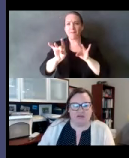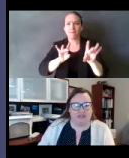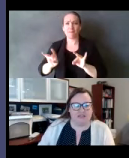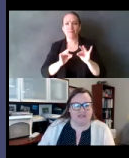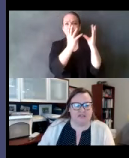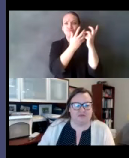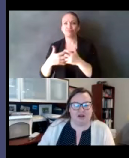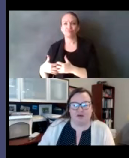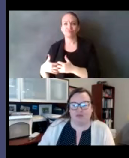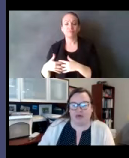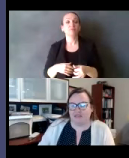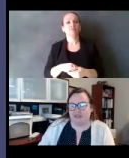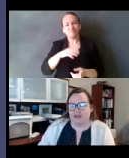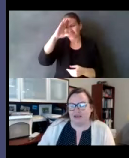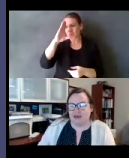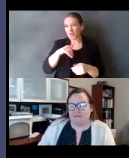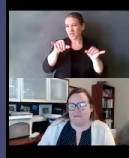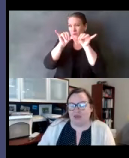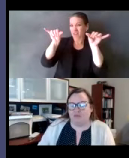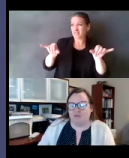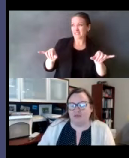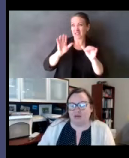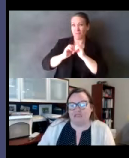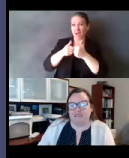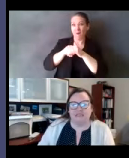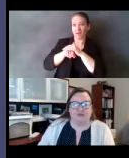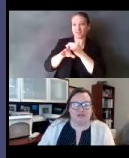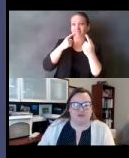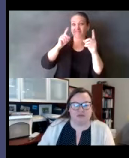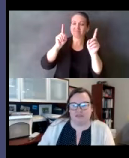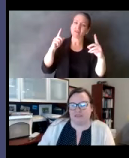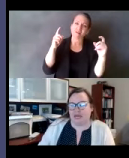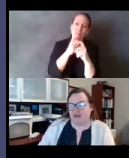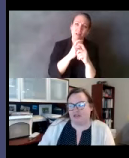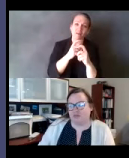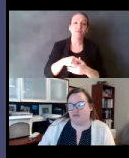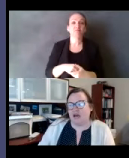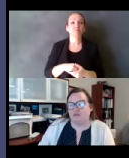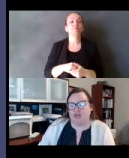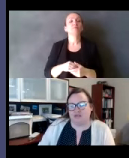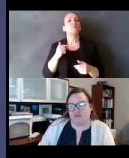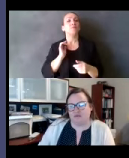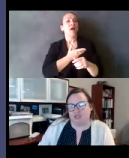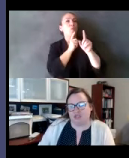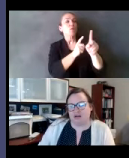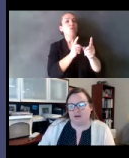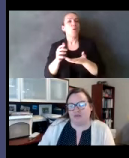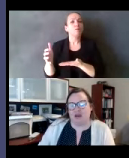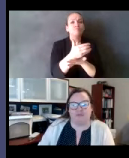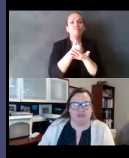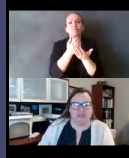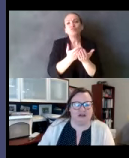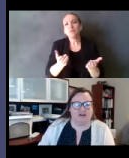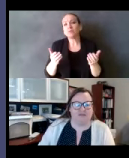We know that these systems are complex. And we work to bring existing resources together to provide objective information about